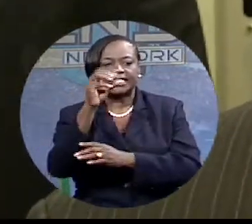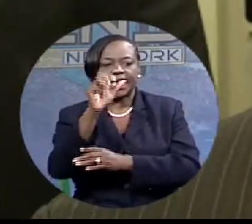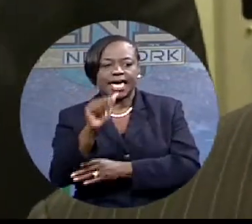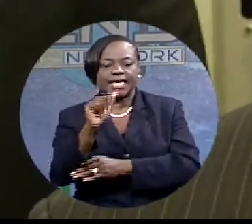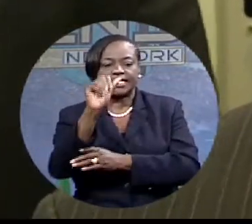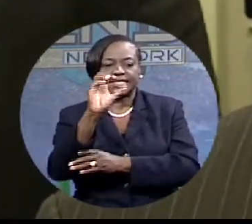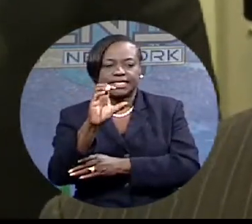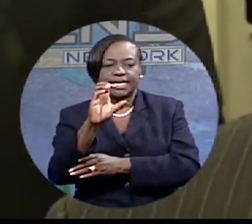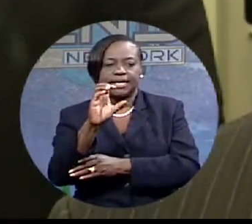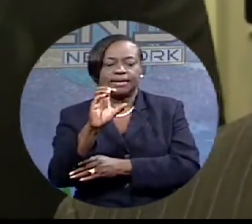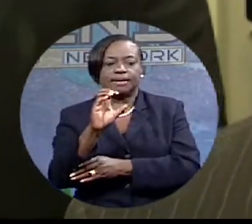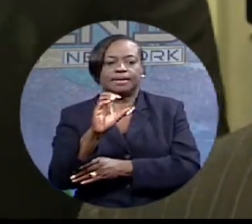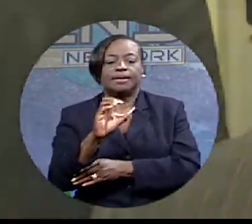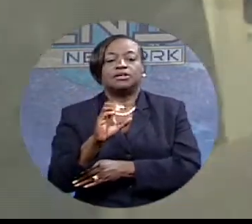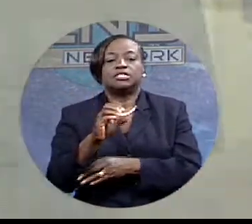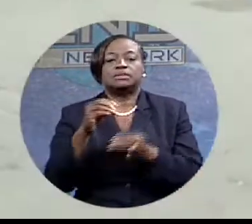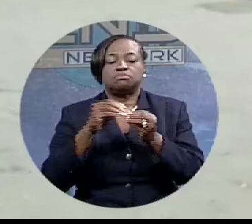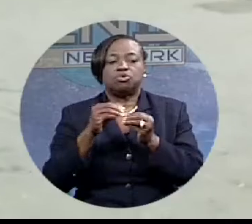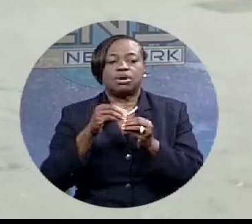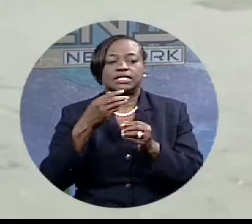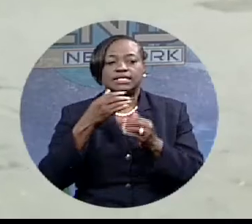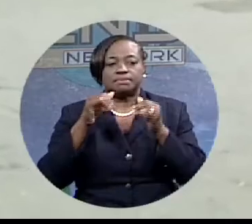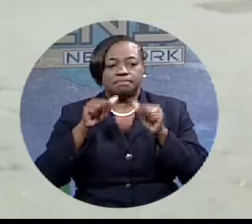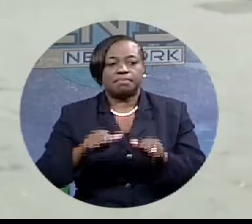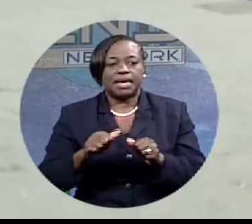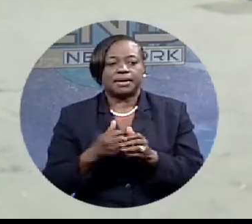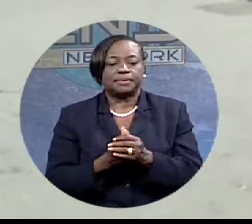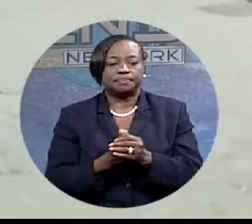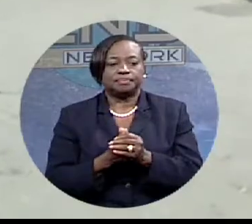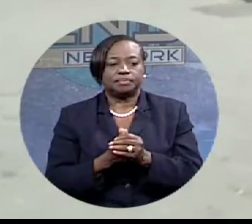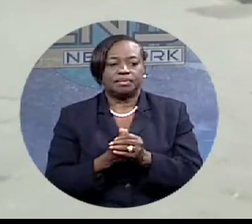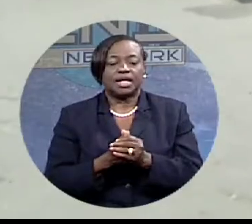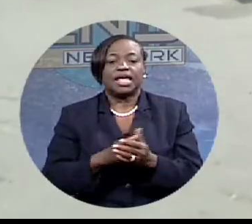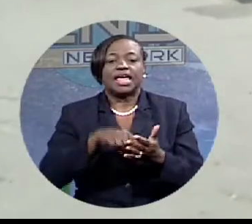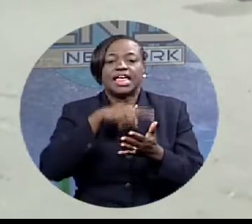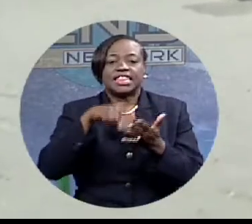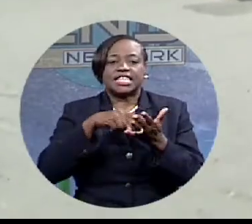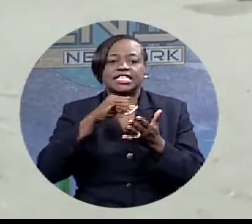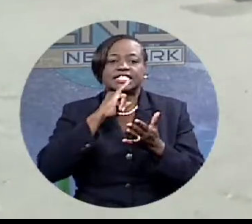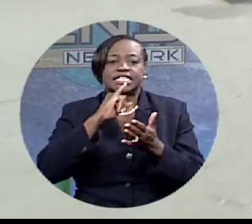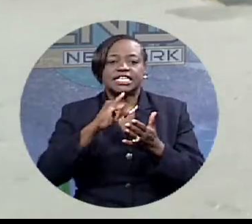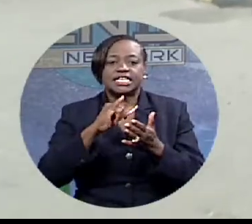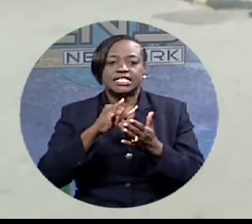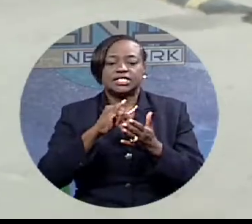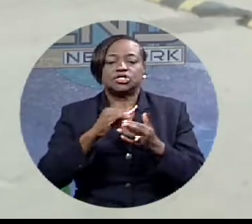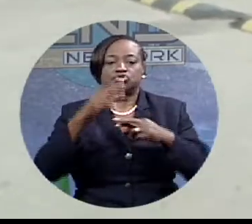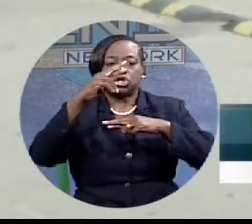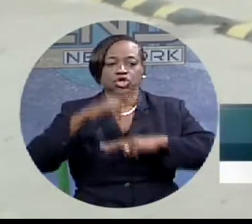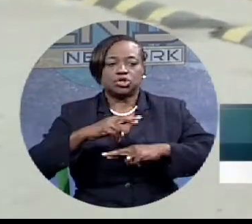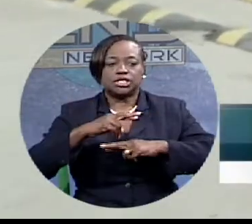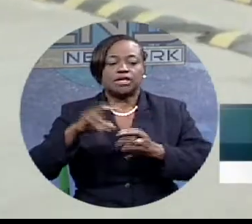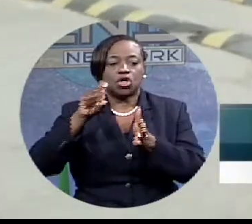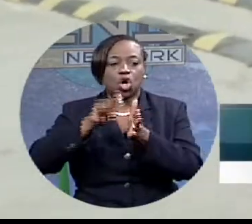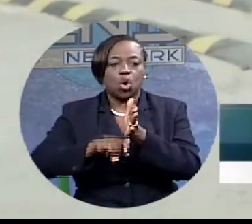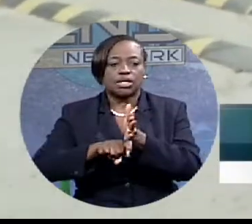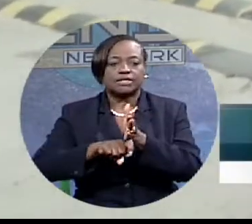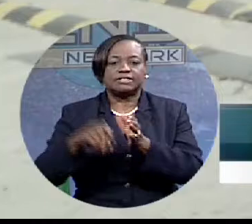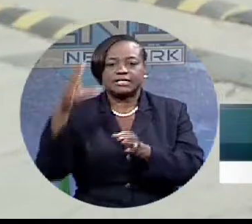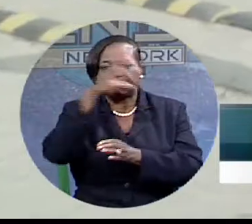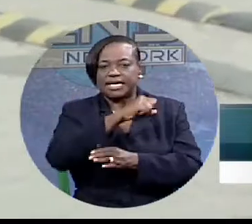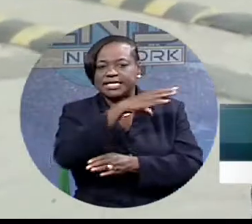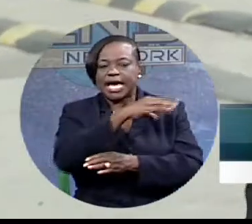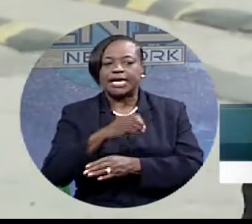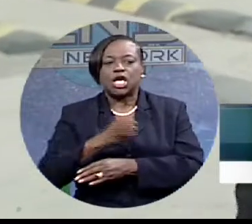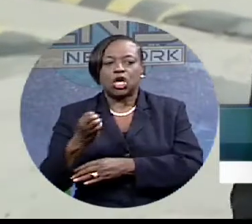whole switching core more efficient going forward. Now, this upgrade is significantly reducing costs for BTC in terms of its space and equipment,